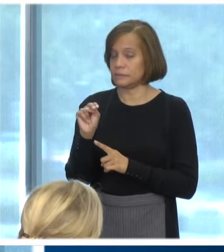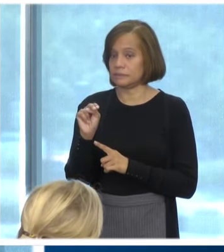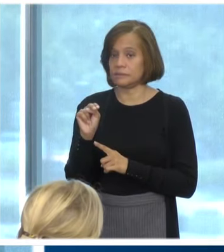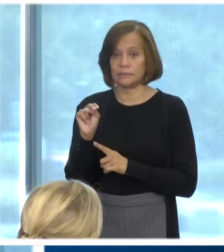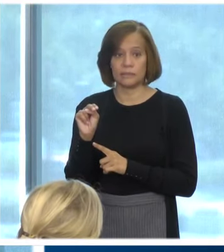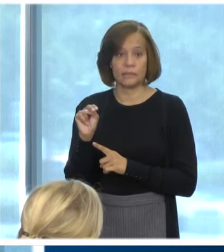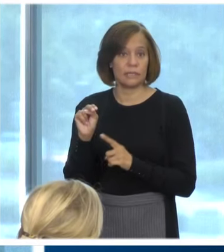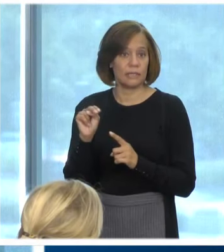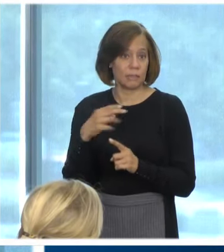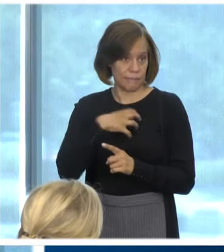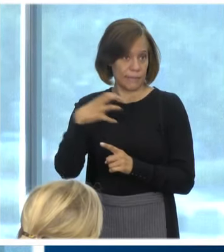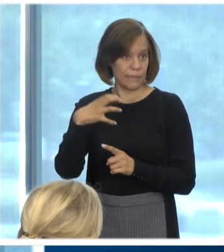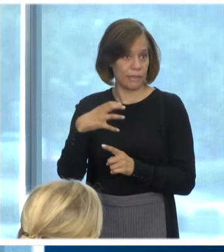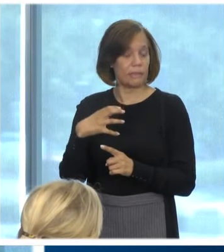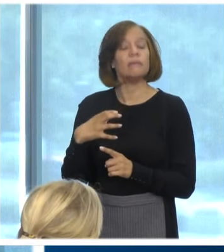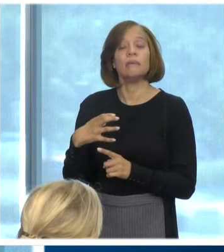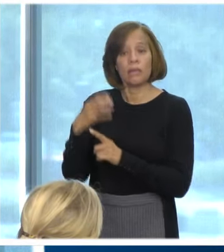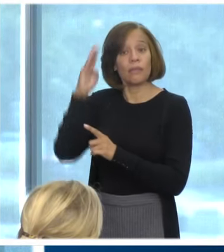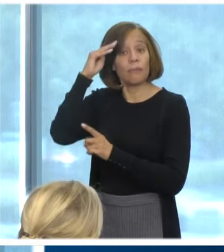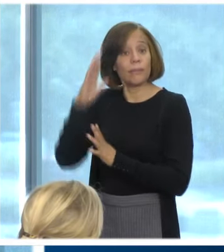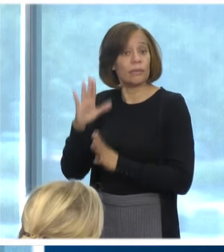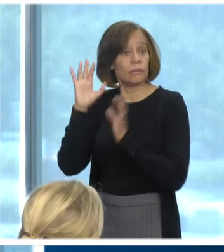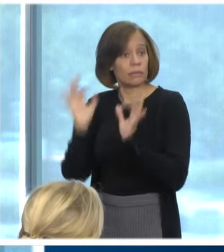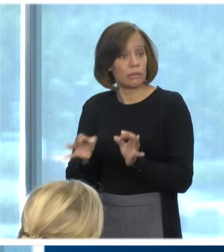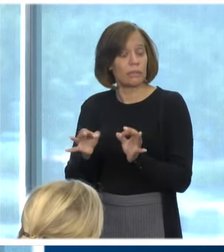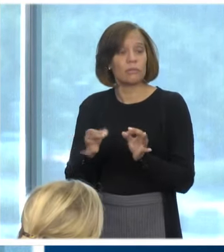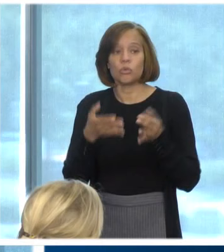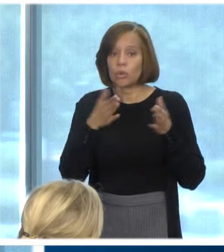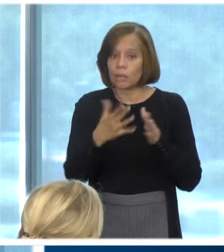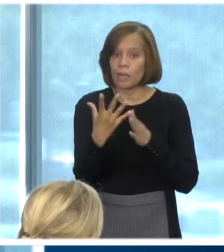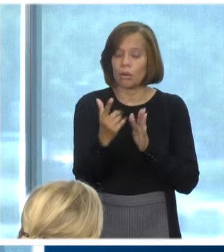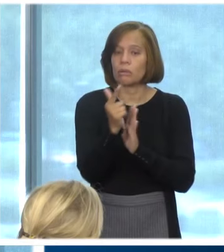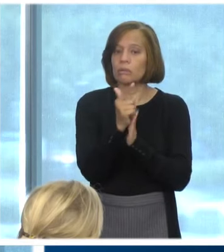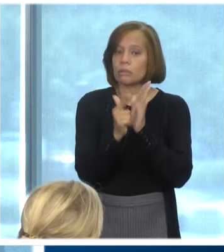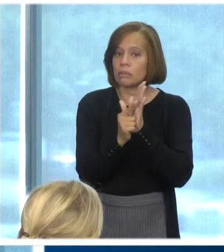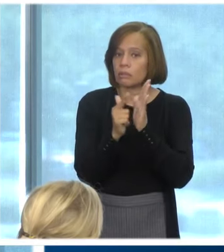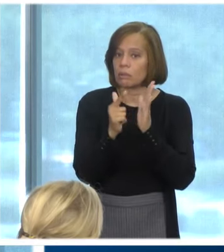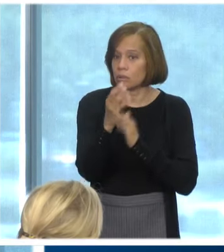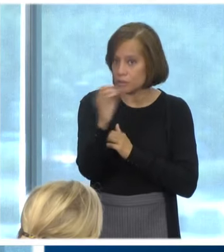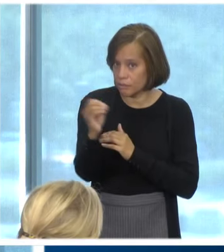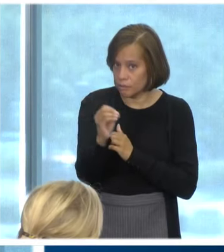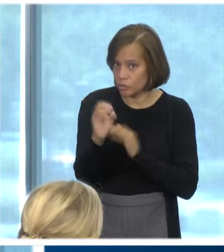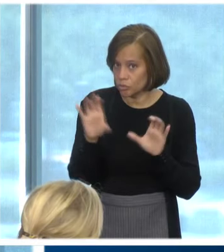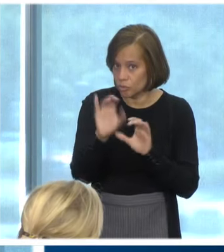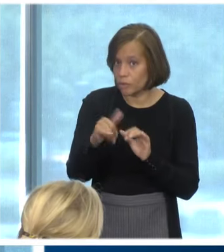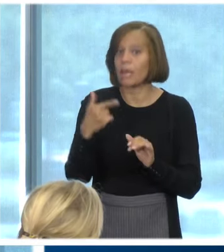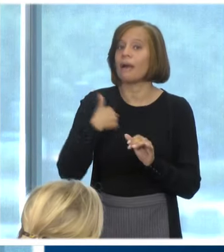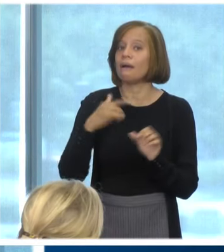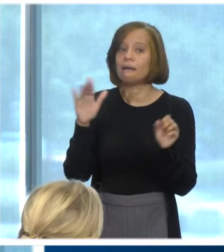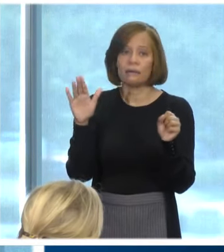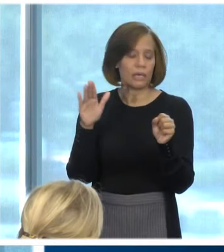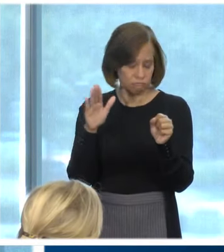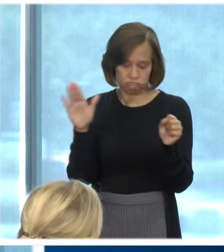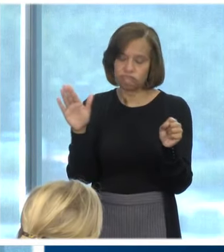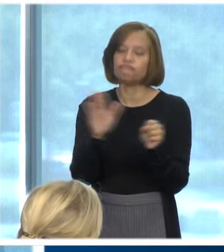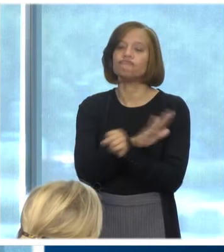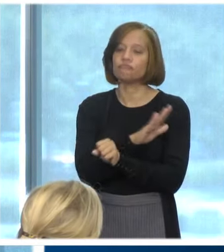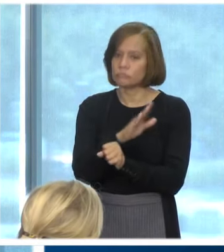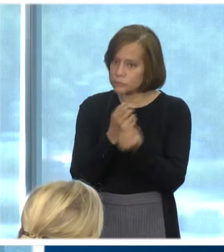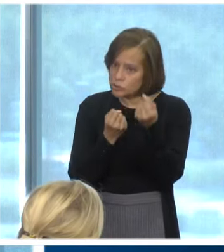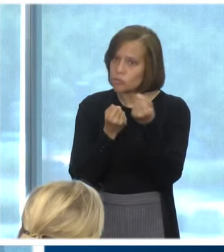firm who conducted the investigations. I fully support the city's decision.